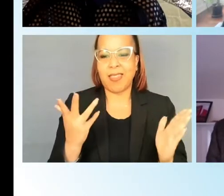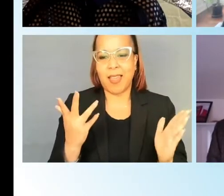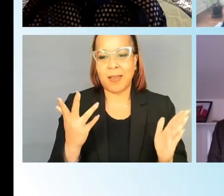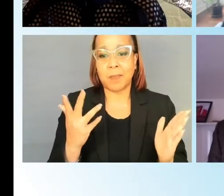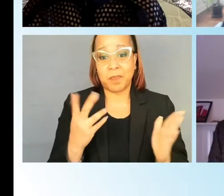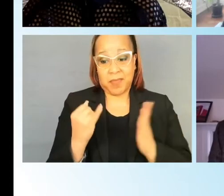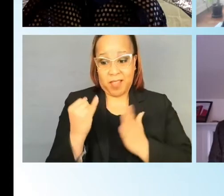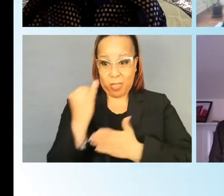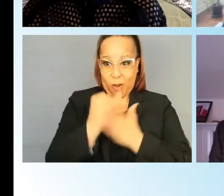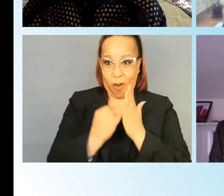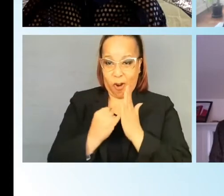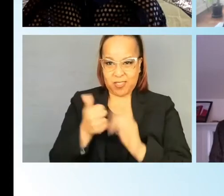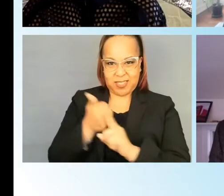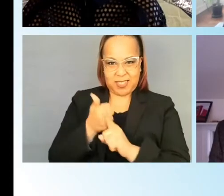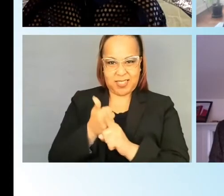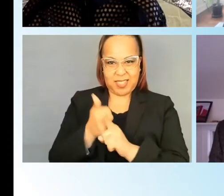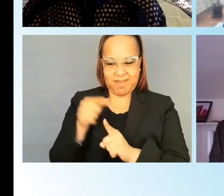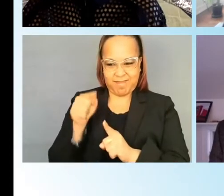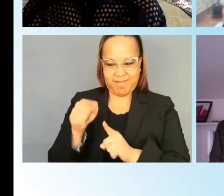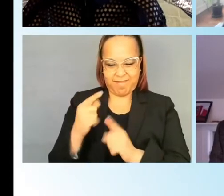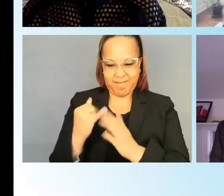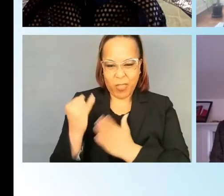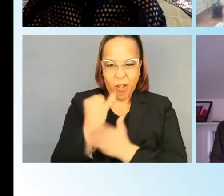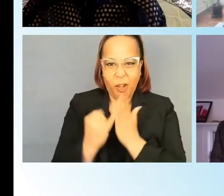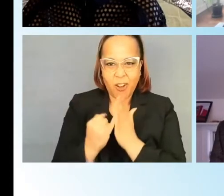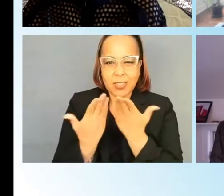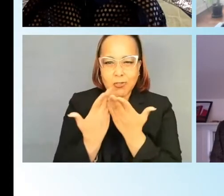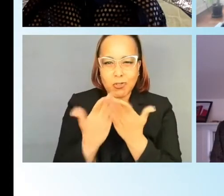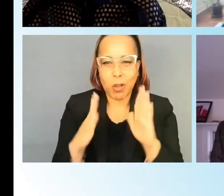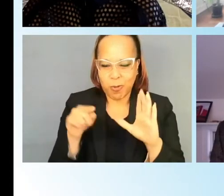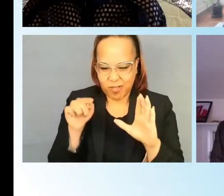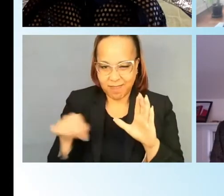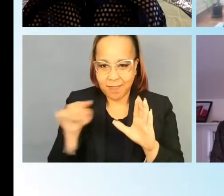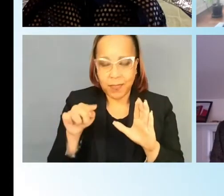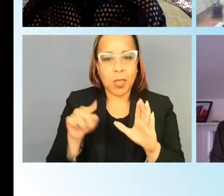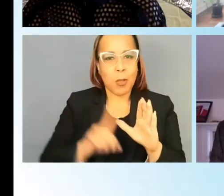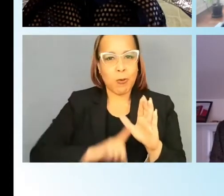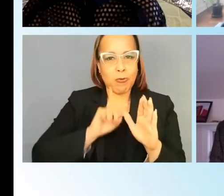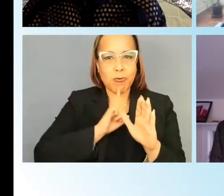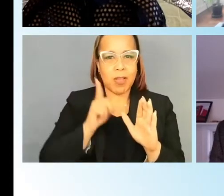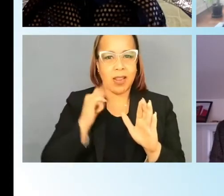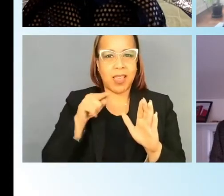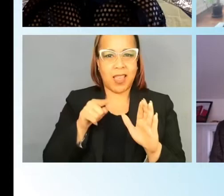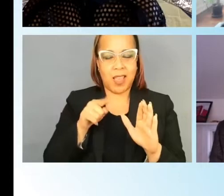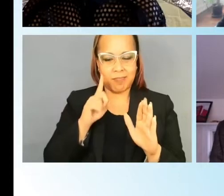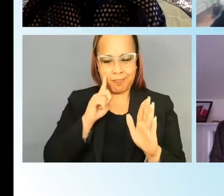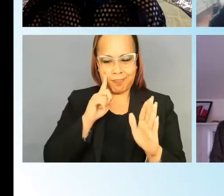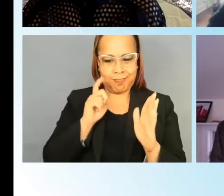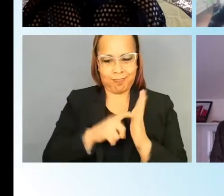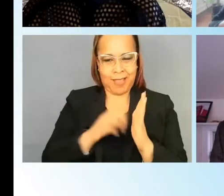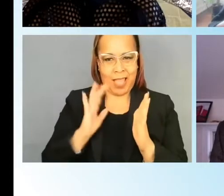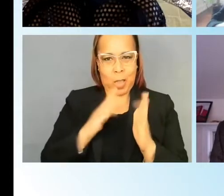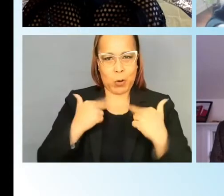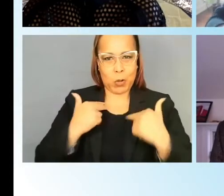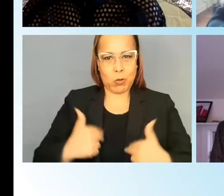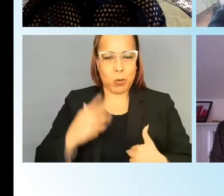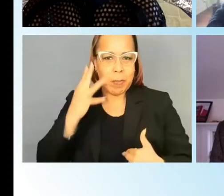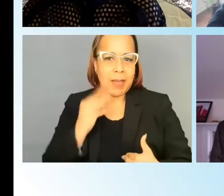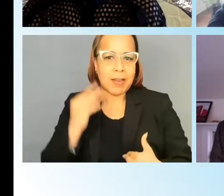arts, in you know, the arts in general, they bring out our human nature and really